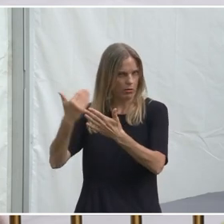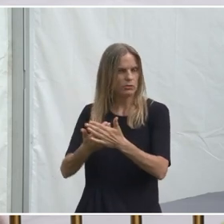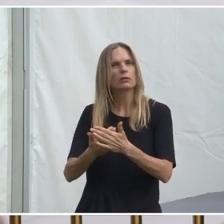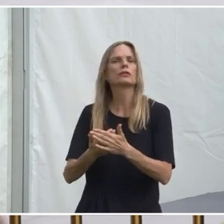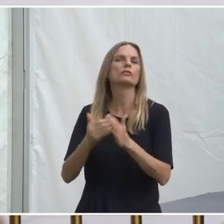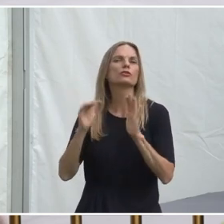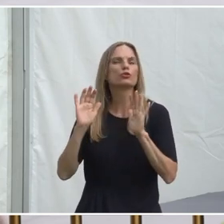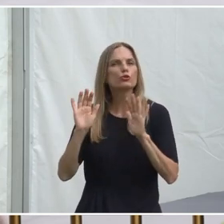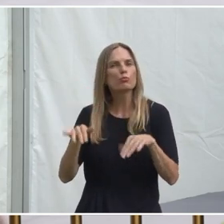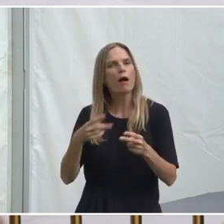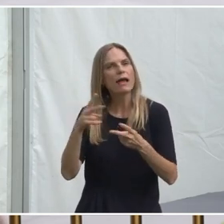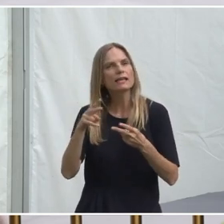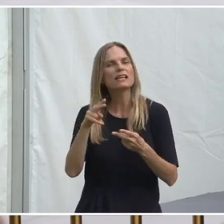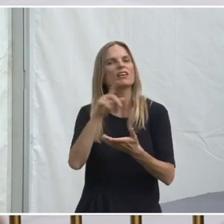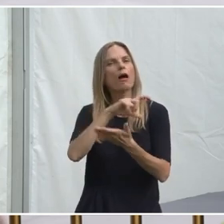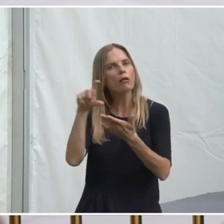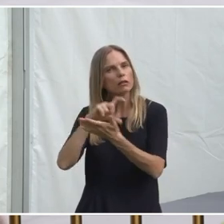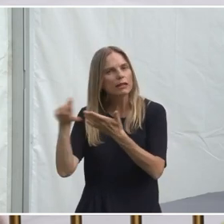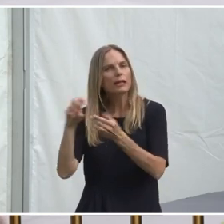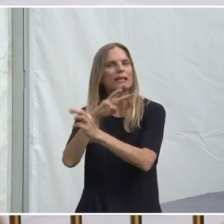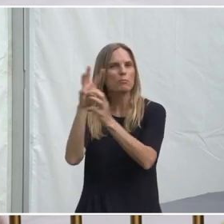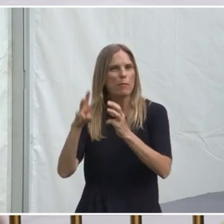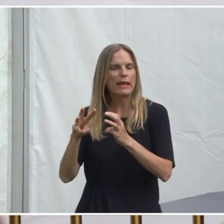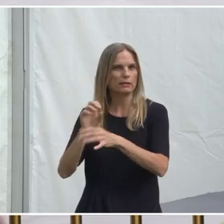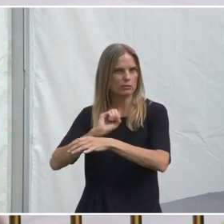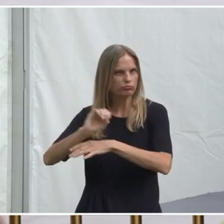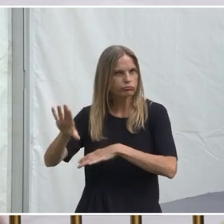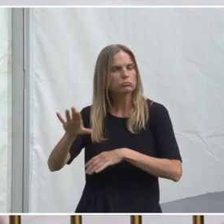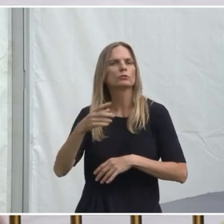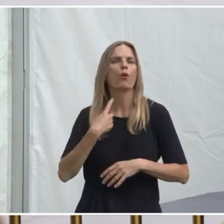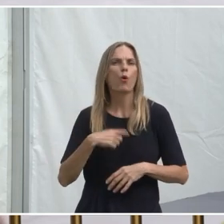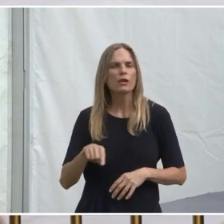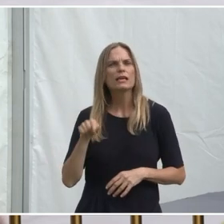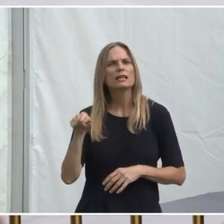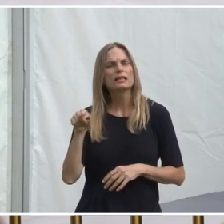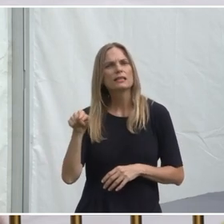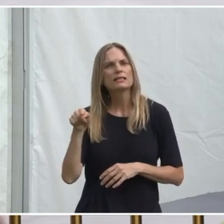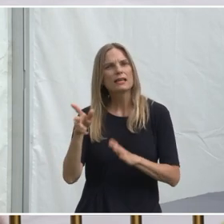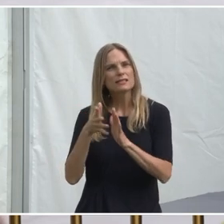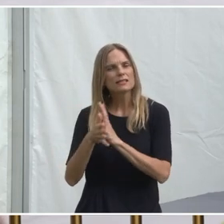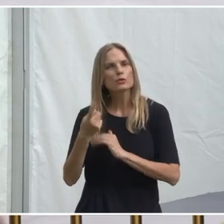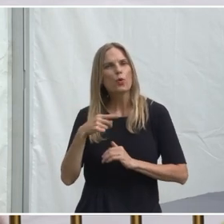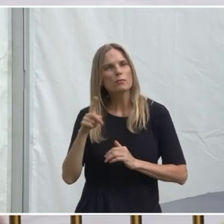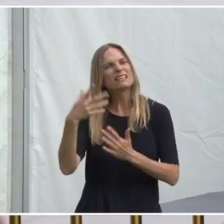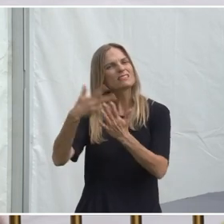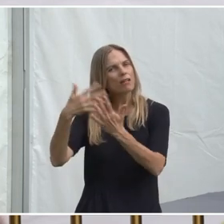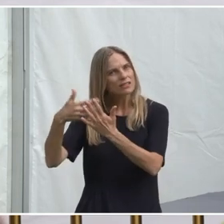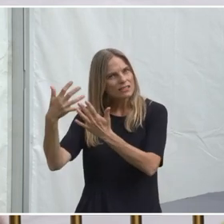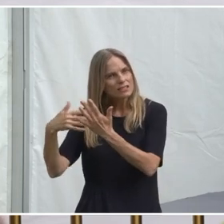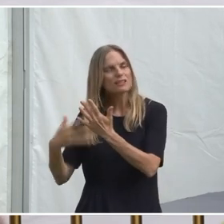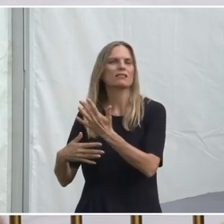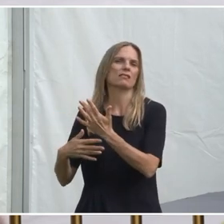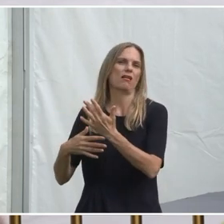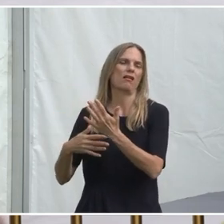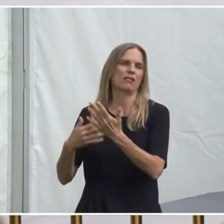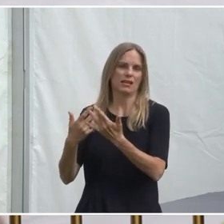for articles in media from I think it was about, I saw a statistic, I think we had, last